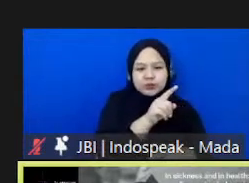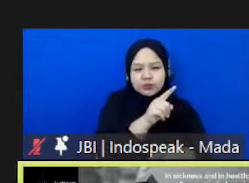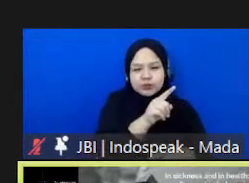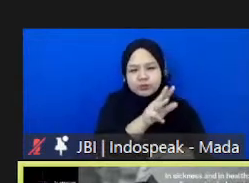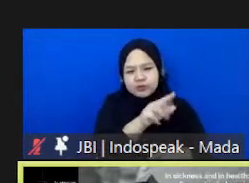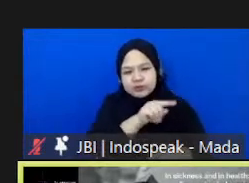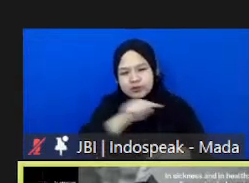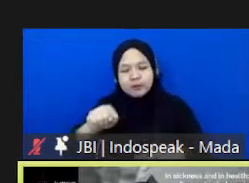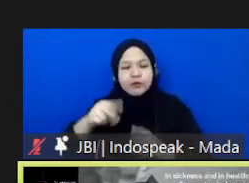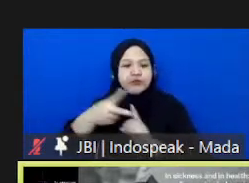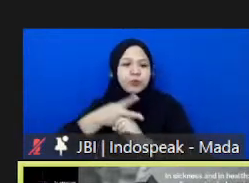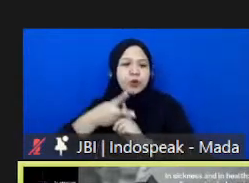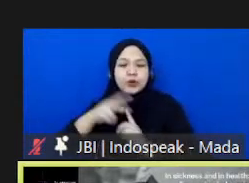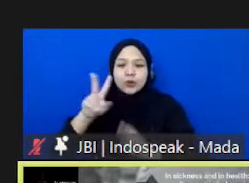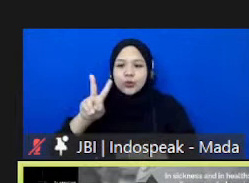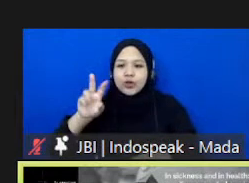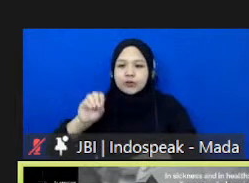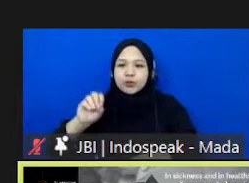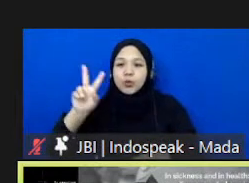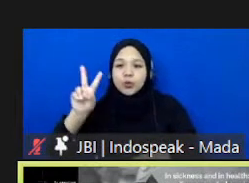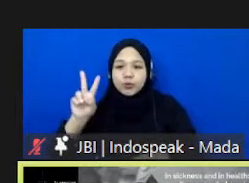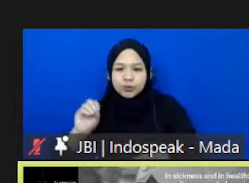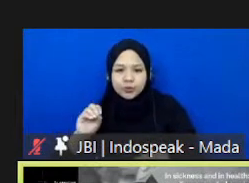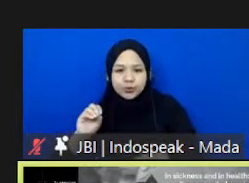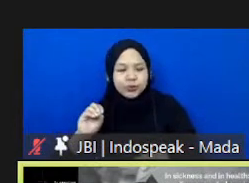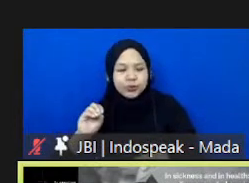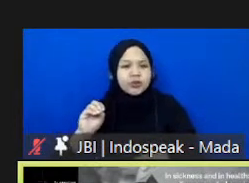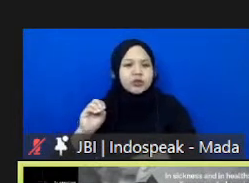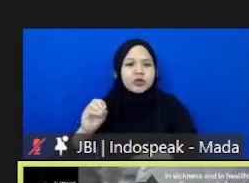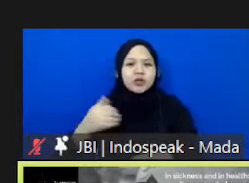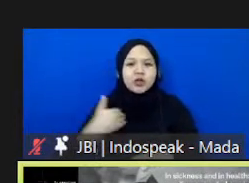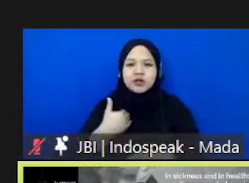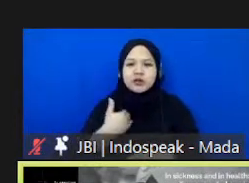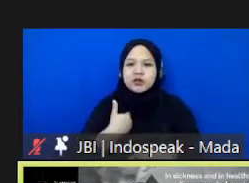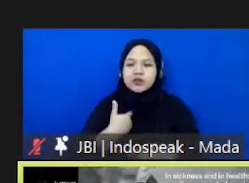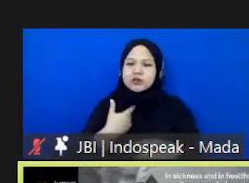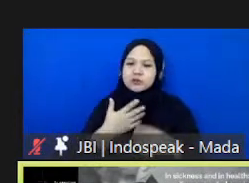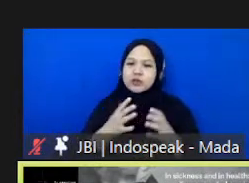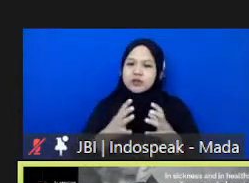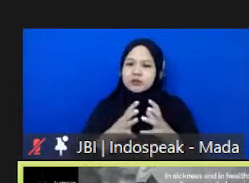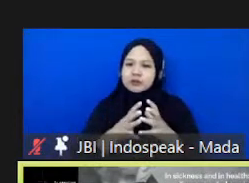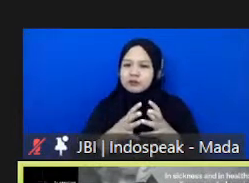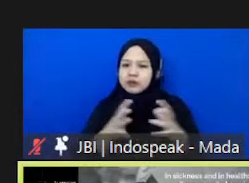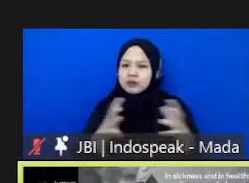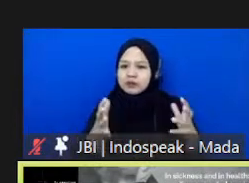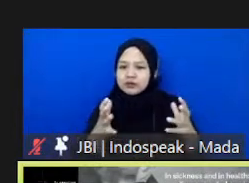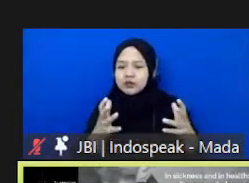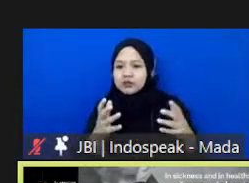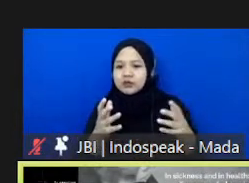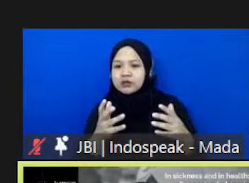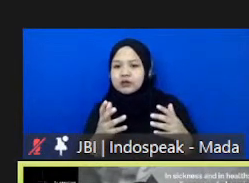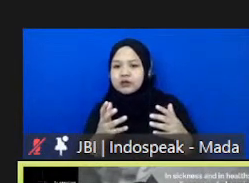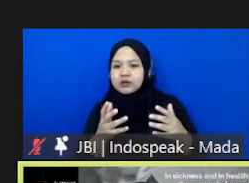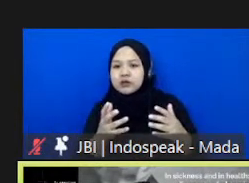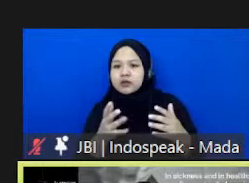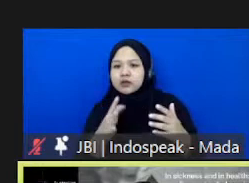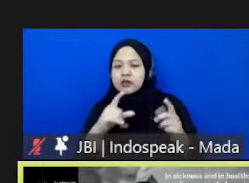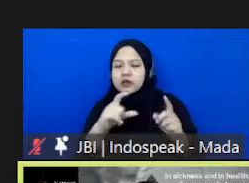kind of okay in terms of stabilizes over time and with some fluctuations in terms of the data